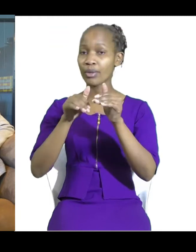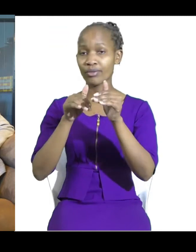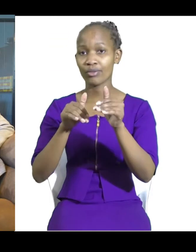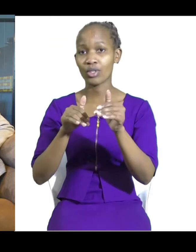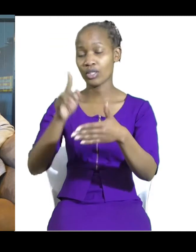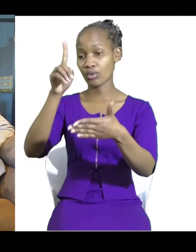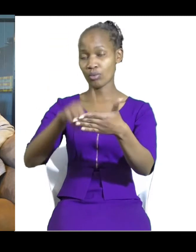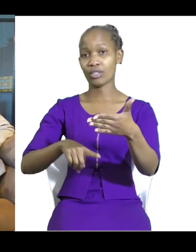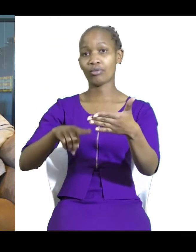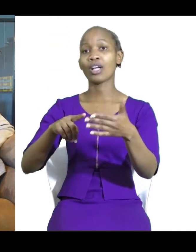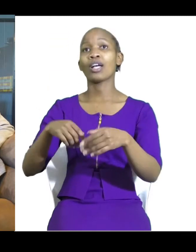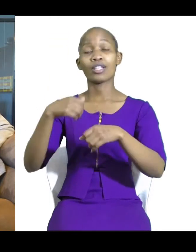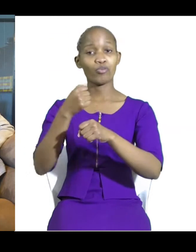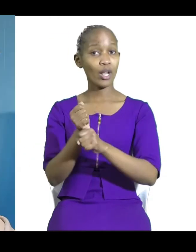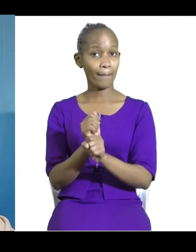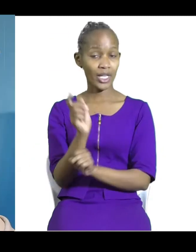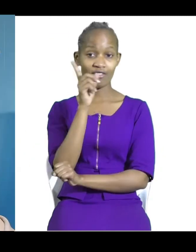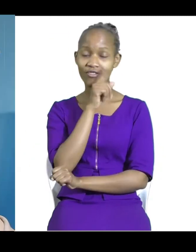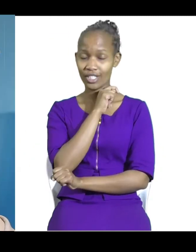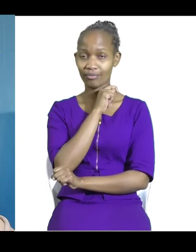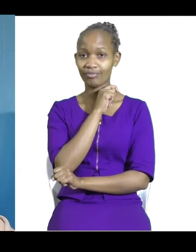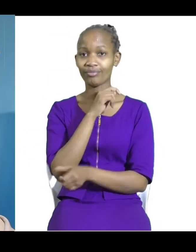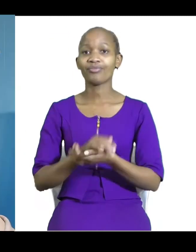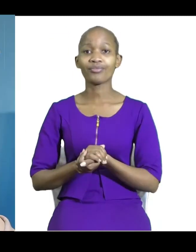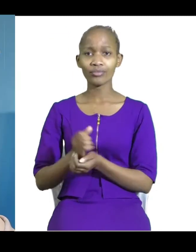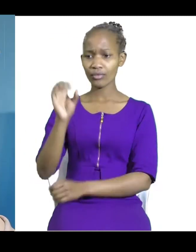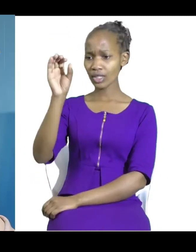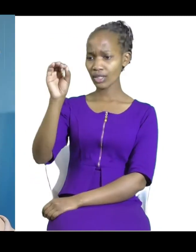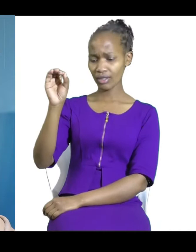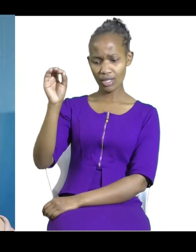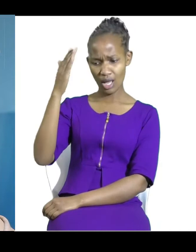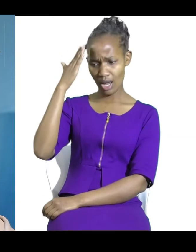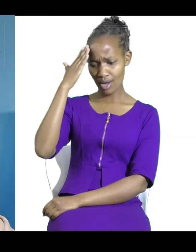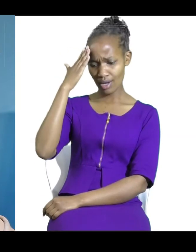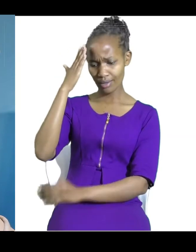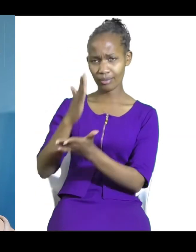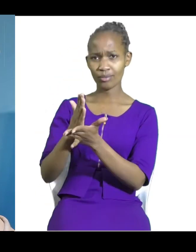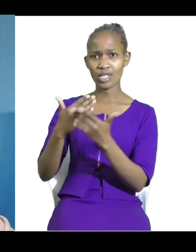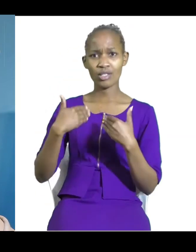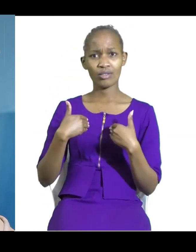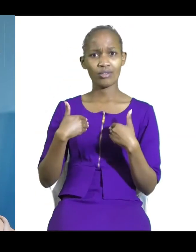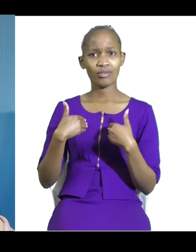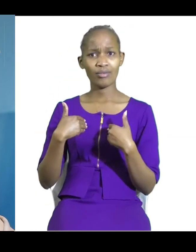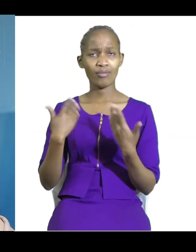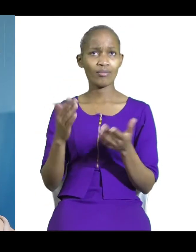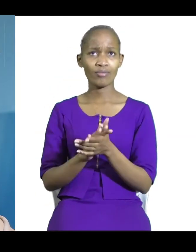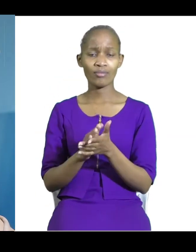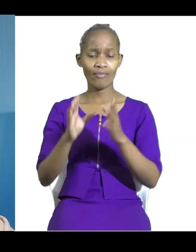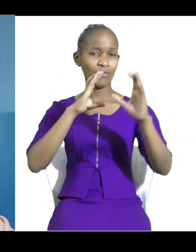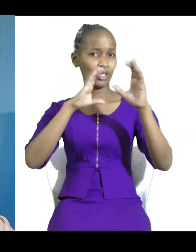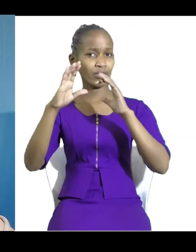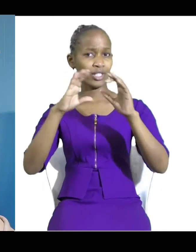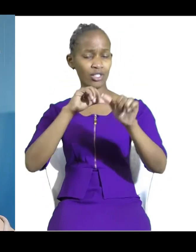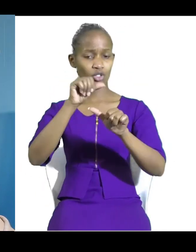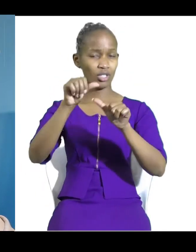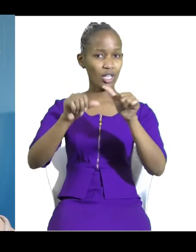following through of whatever has been put in place. Exactly, exactly. Okay. Yeah. So, and I know we've also had a lot of conversations around this.